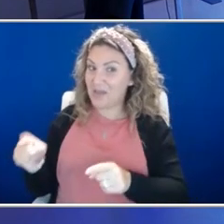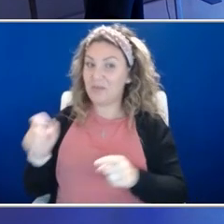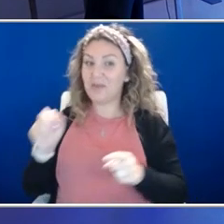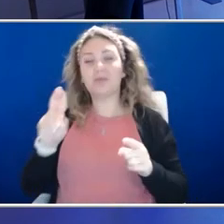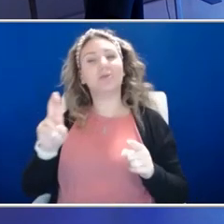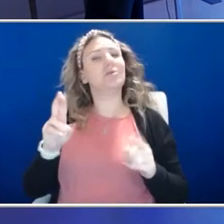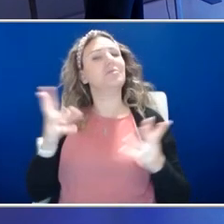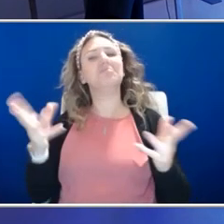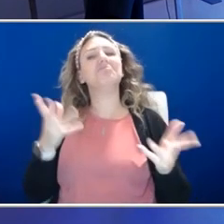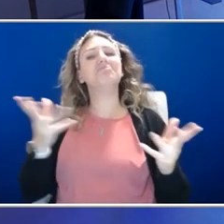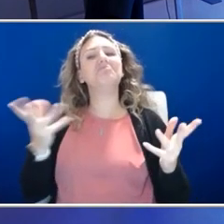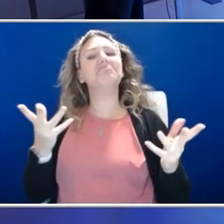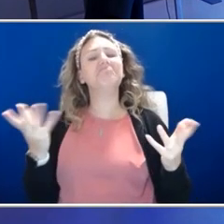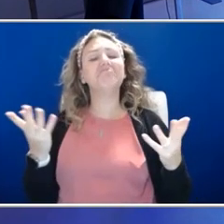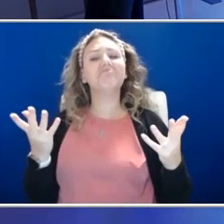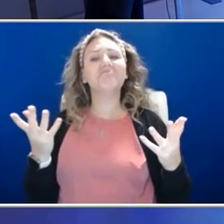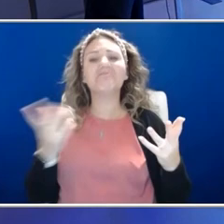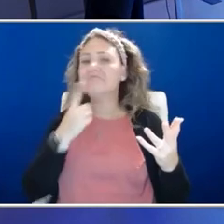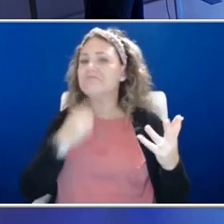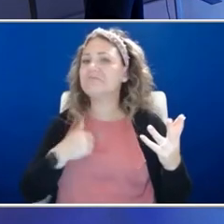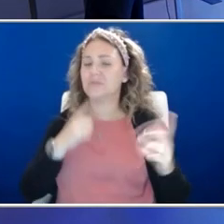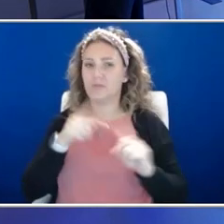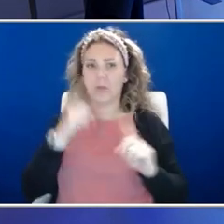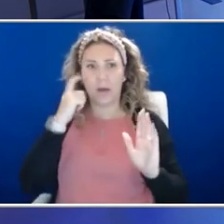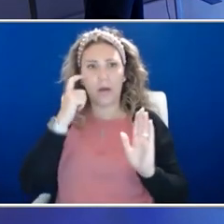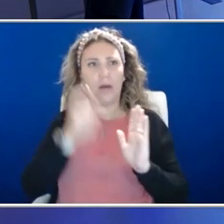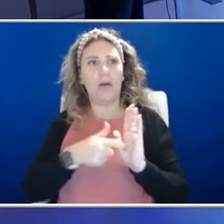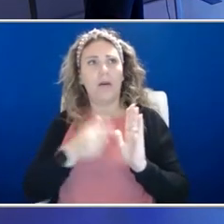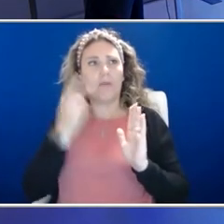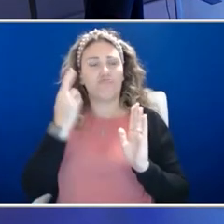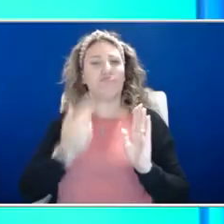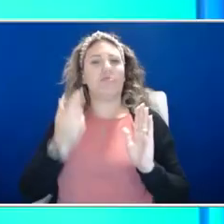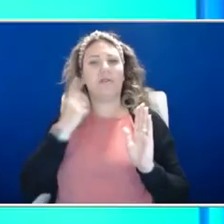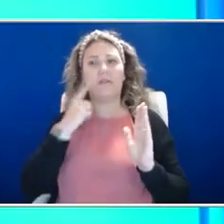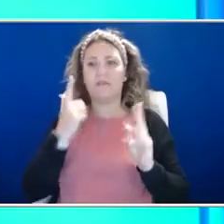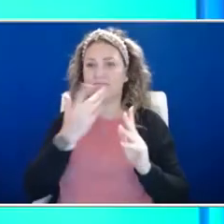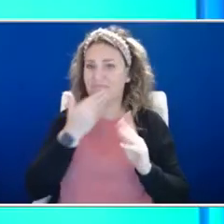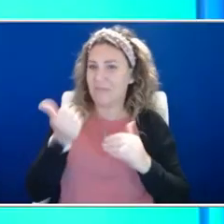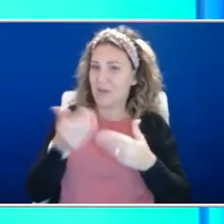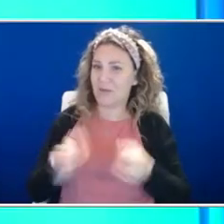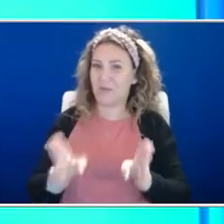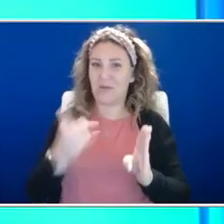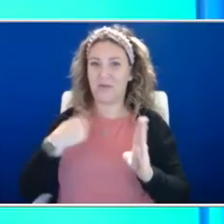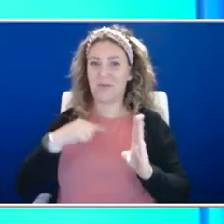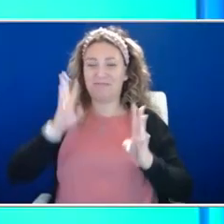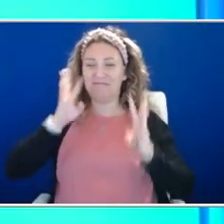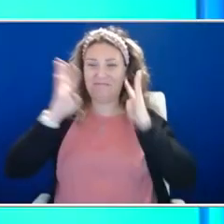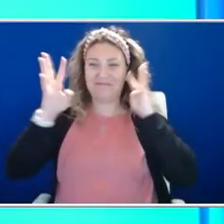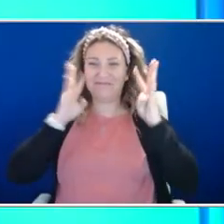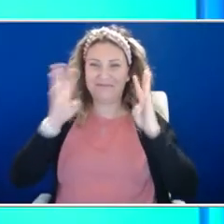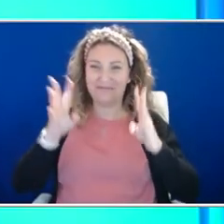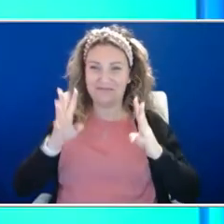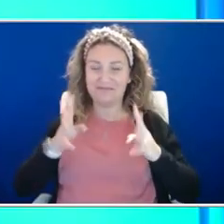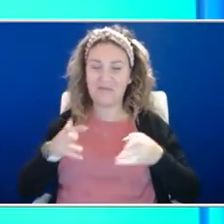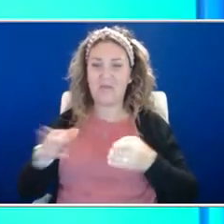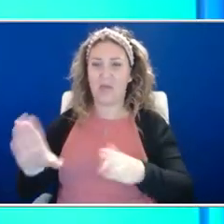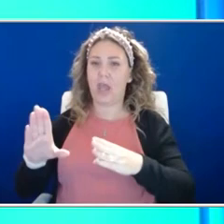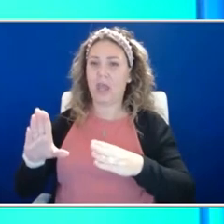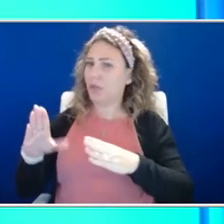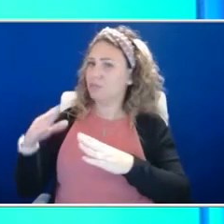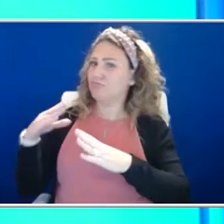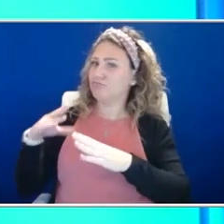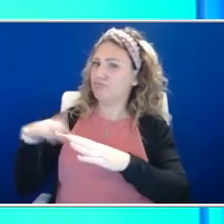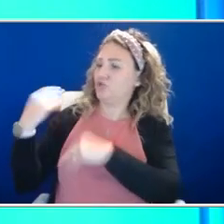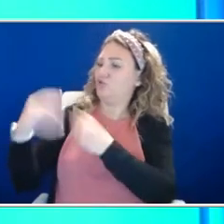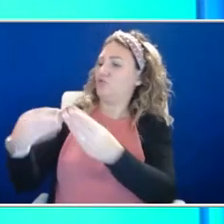me, when did you realize there would be a better way than the old way? Yeah, so we built the model the traditional way, right? Conventional way of building a model and testing